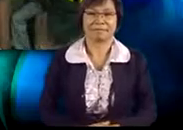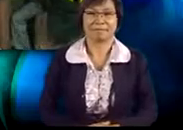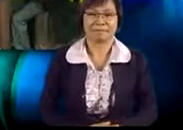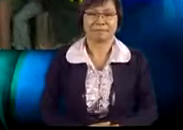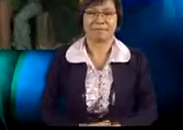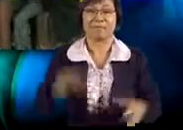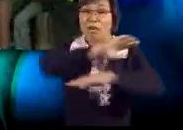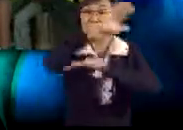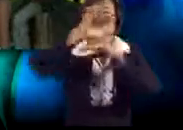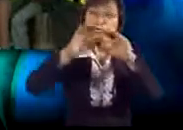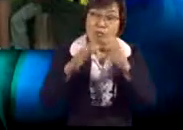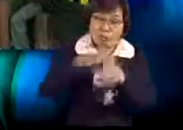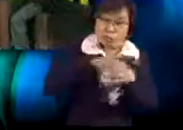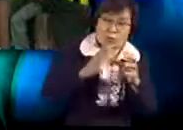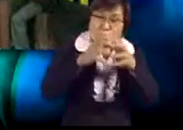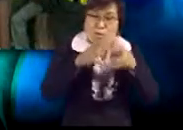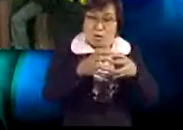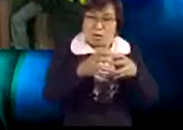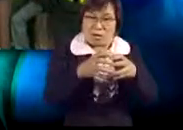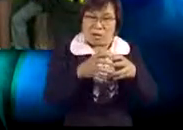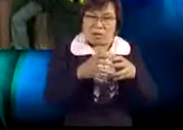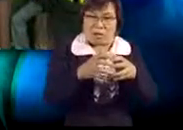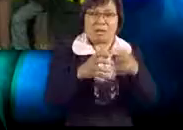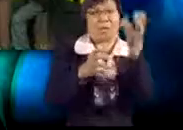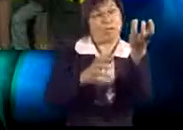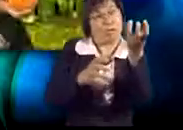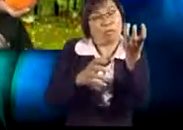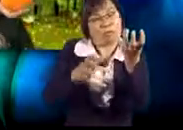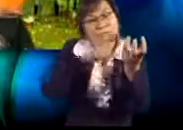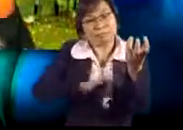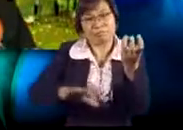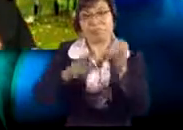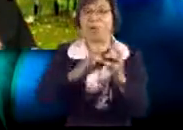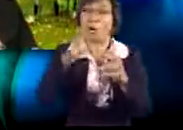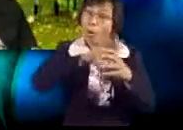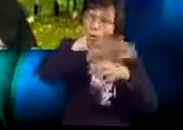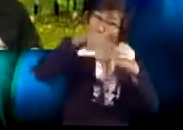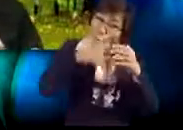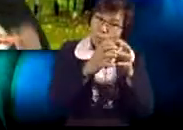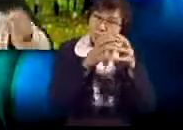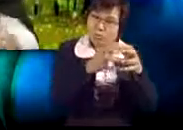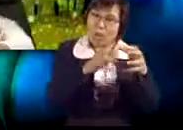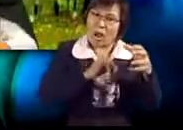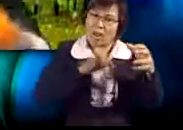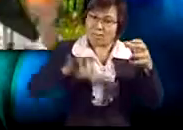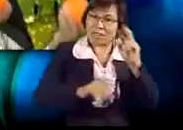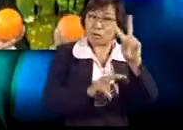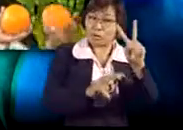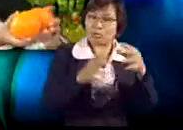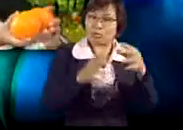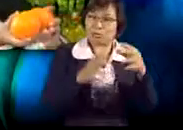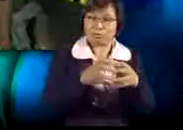Now, a full orange like this is called a whole, right? Yes. I take 2